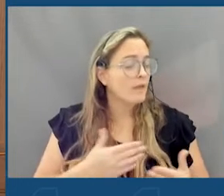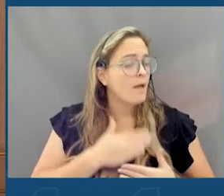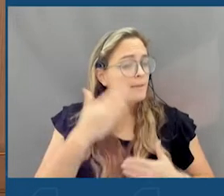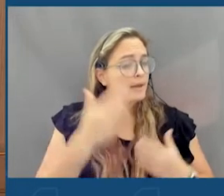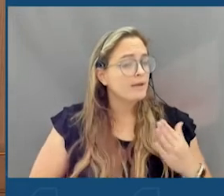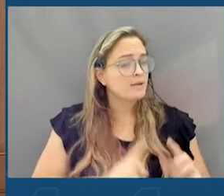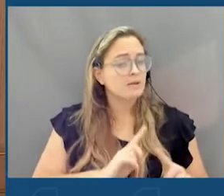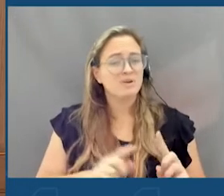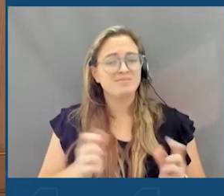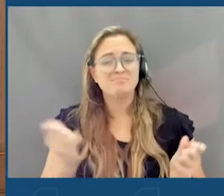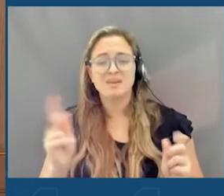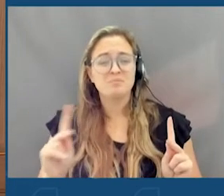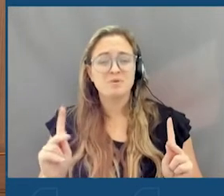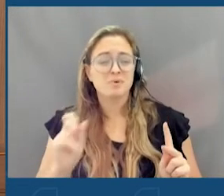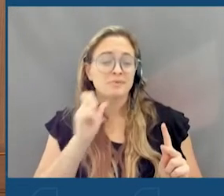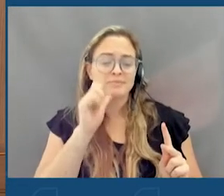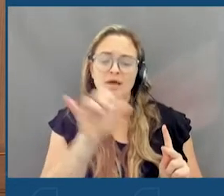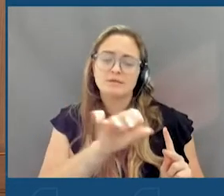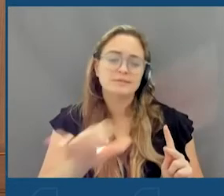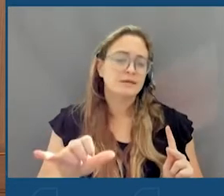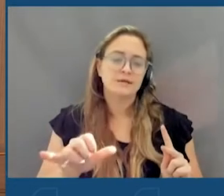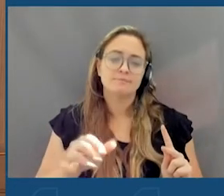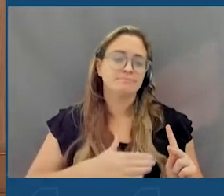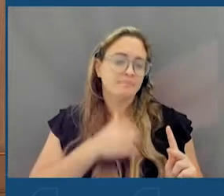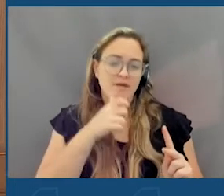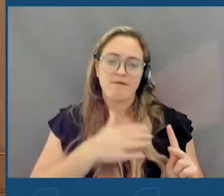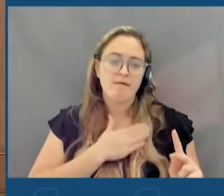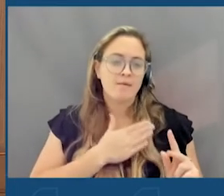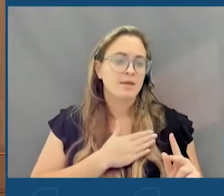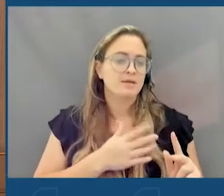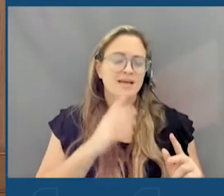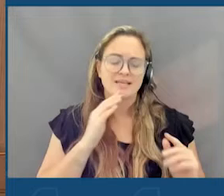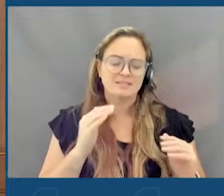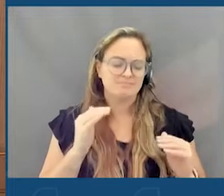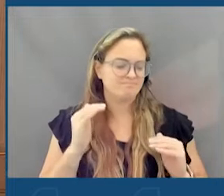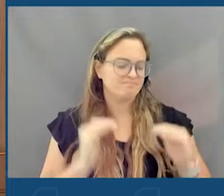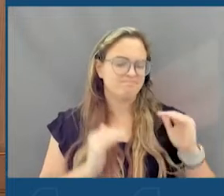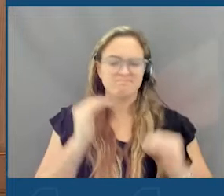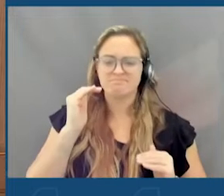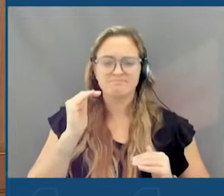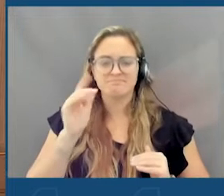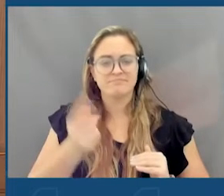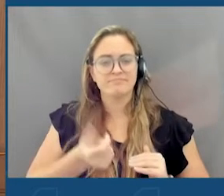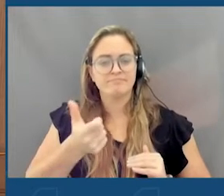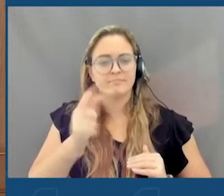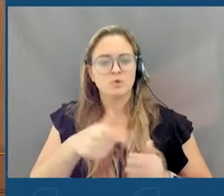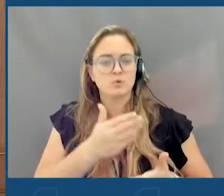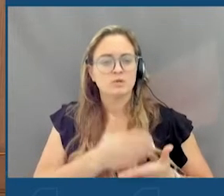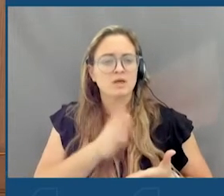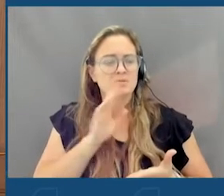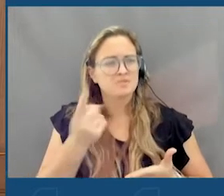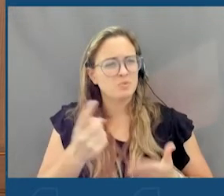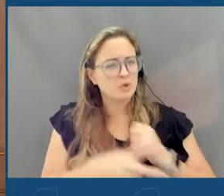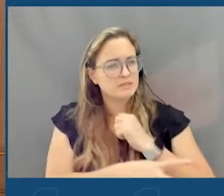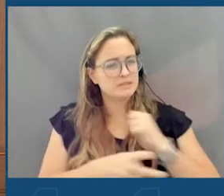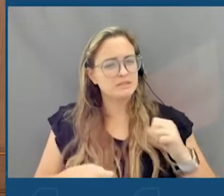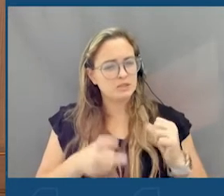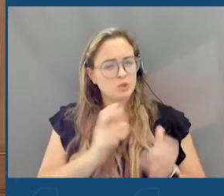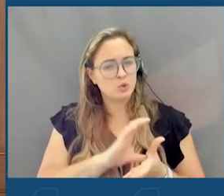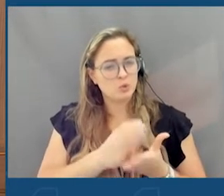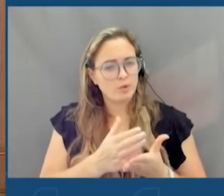not end up as they did. It's an injustice and one that must be eliminated. The idea that someone could steal your wealth, all with the stroke of a